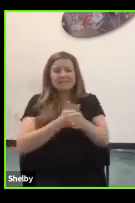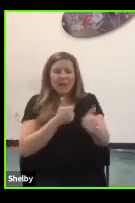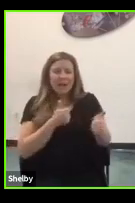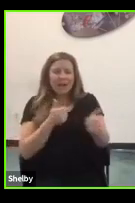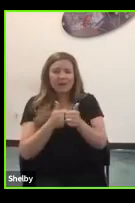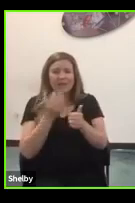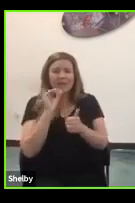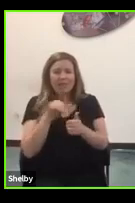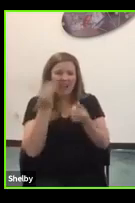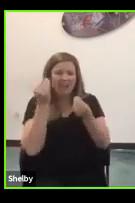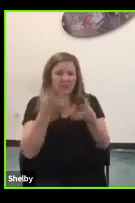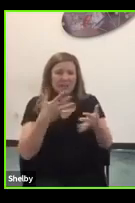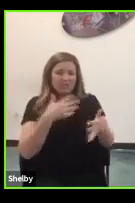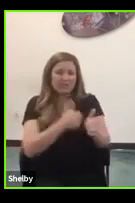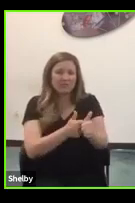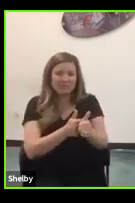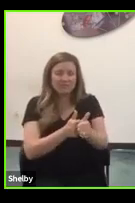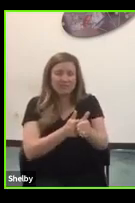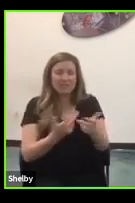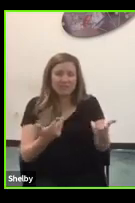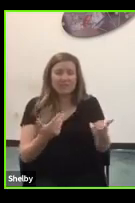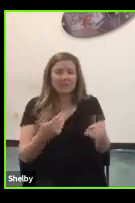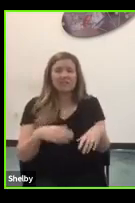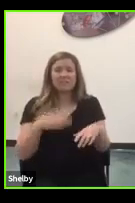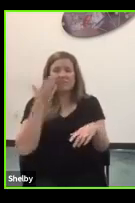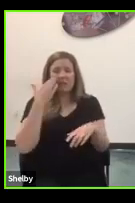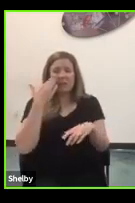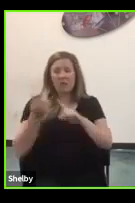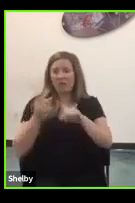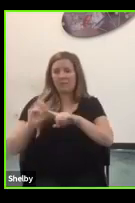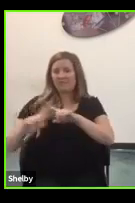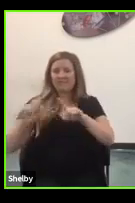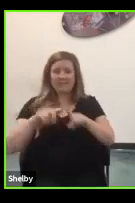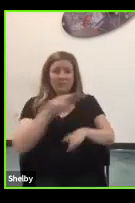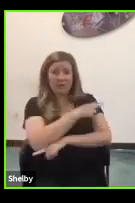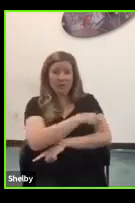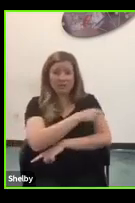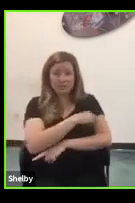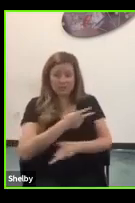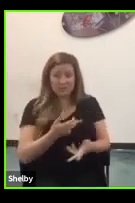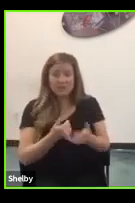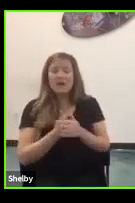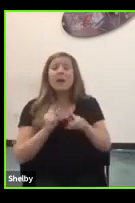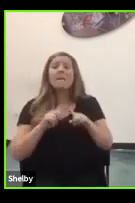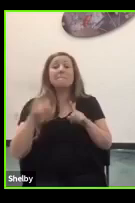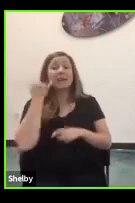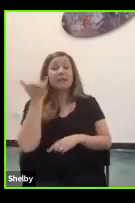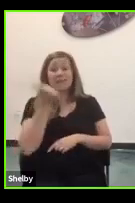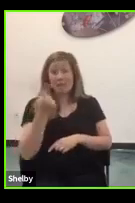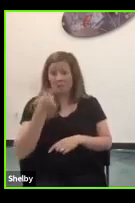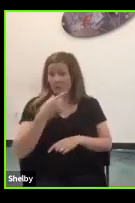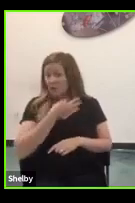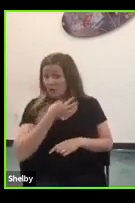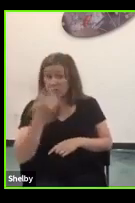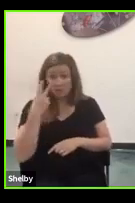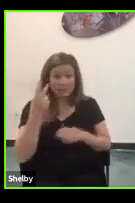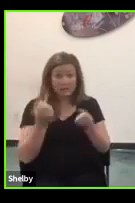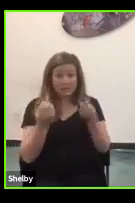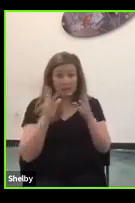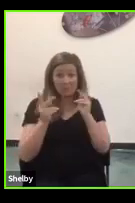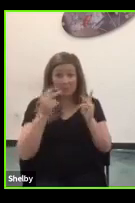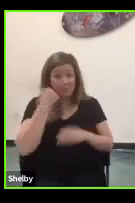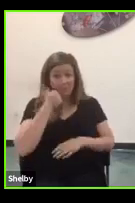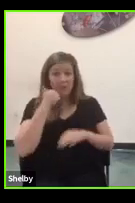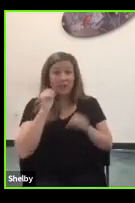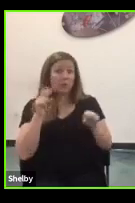that information from all of the different places around the county where you can get tested. But if anyone is curious, you can go check that out